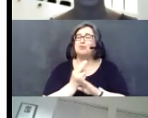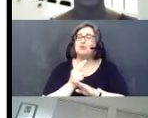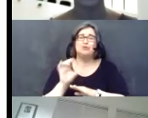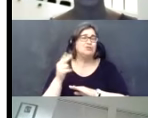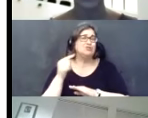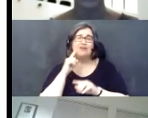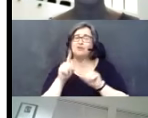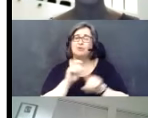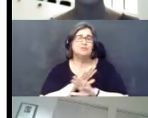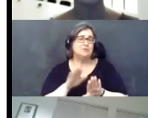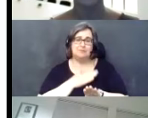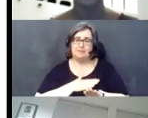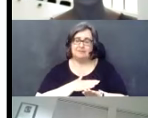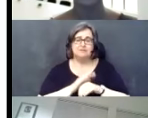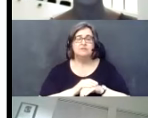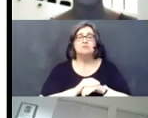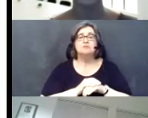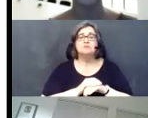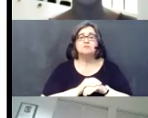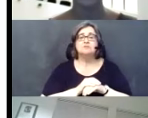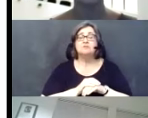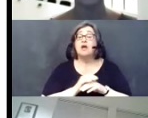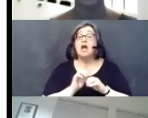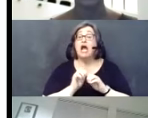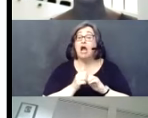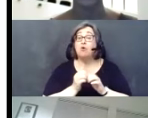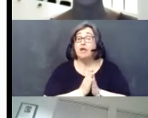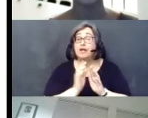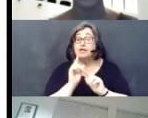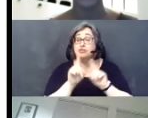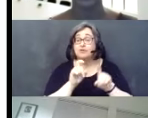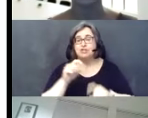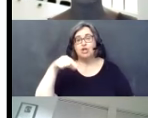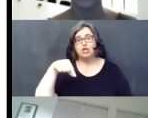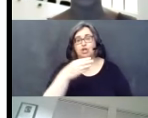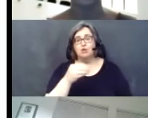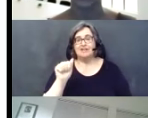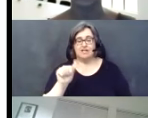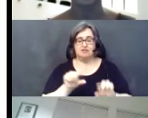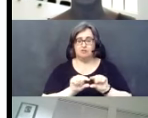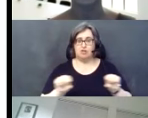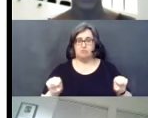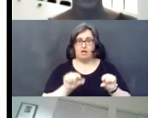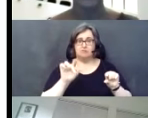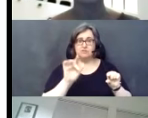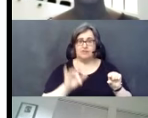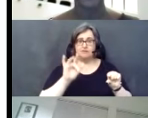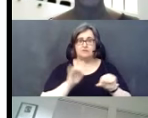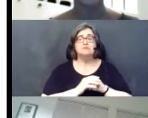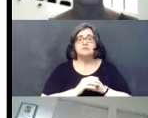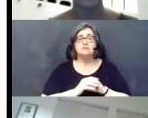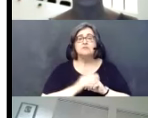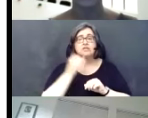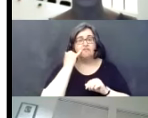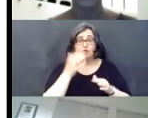questions. Please submit questions using the Q&A feature, which is located on the meeting control. If you would